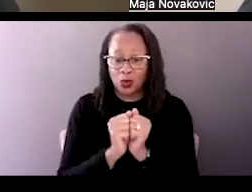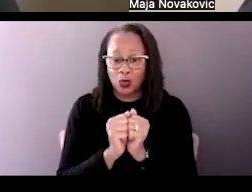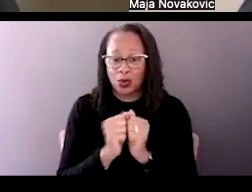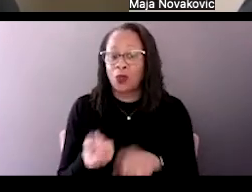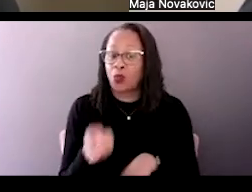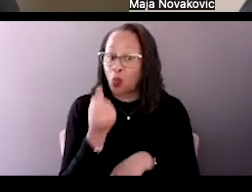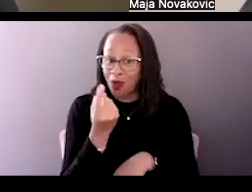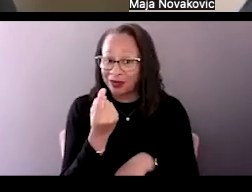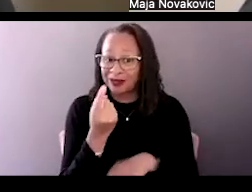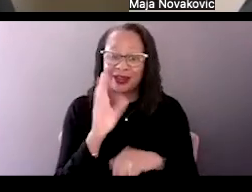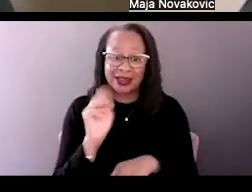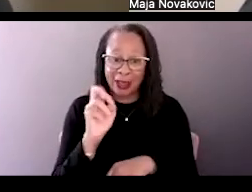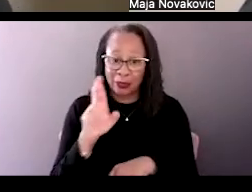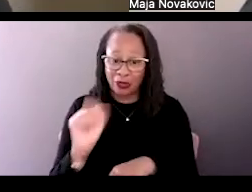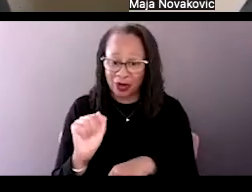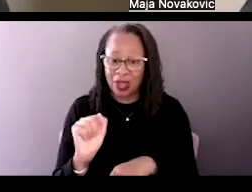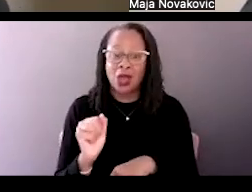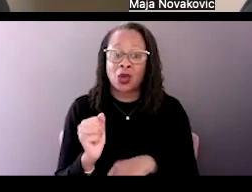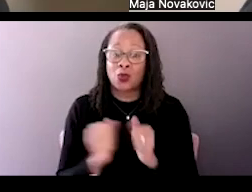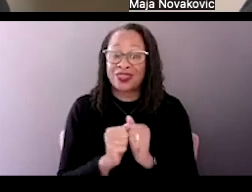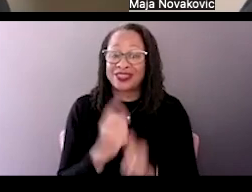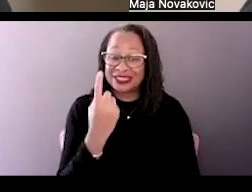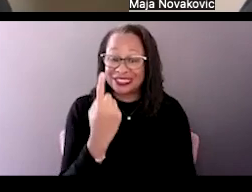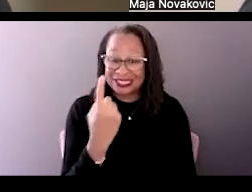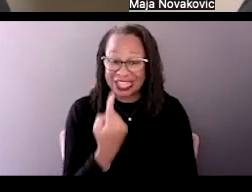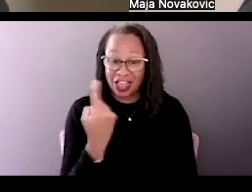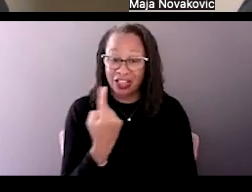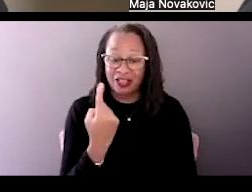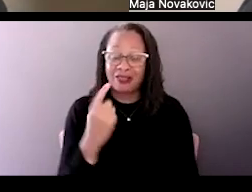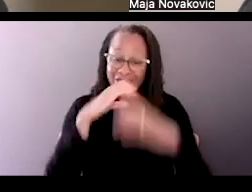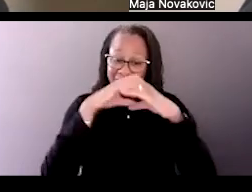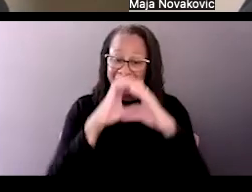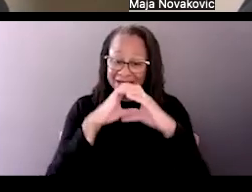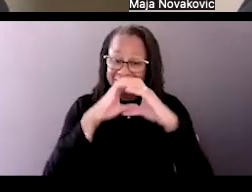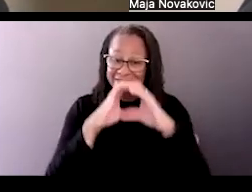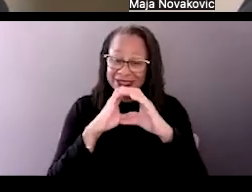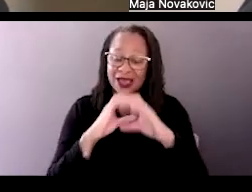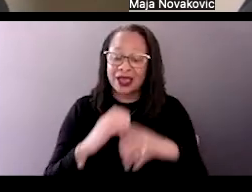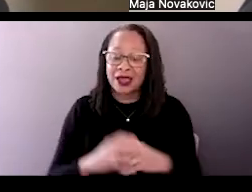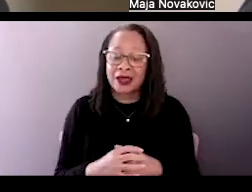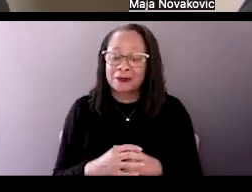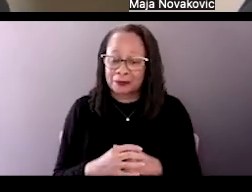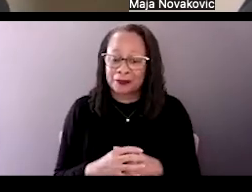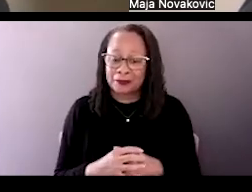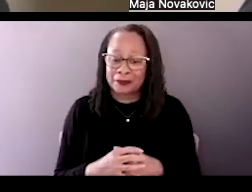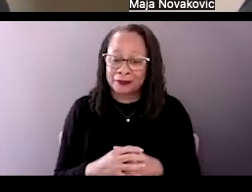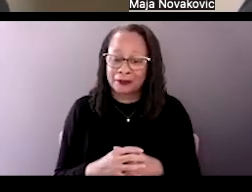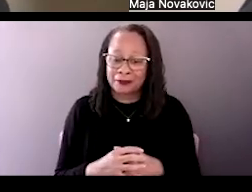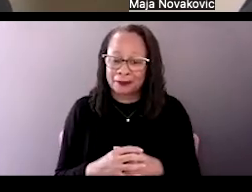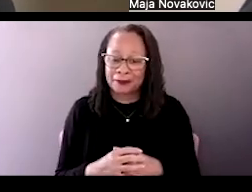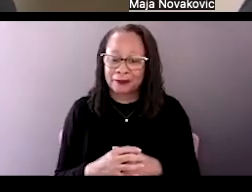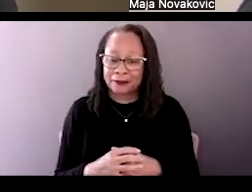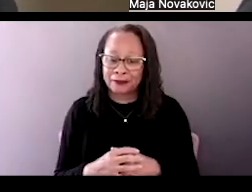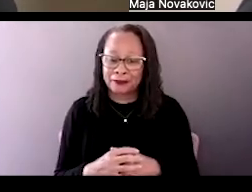camera with a single lens and a tripod held together